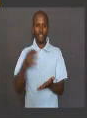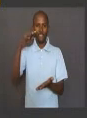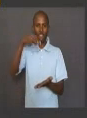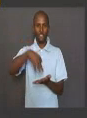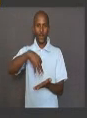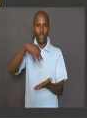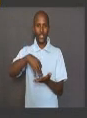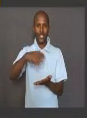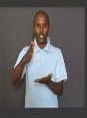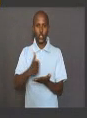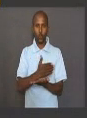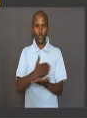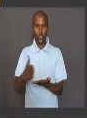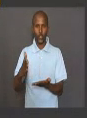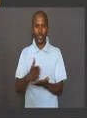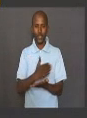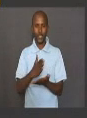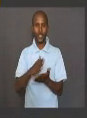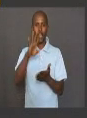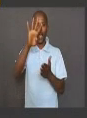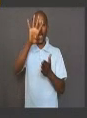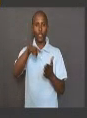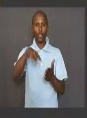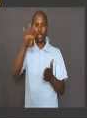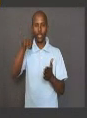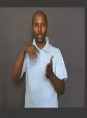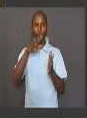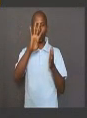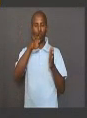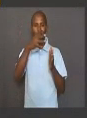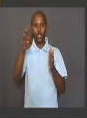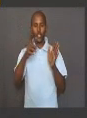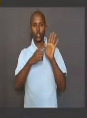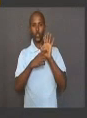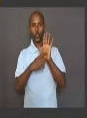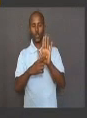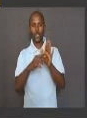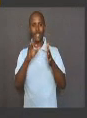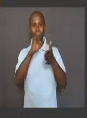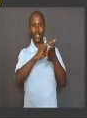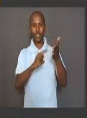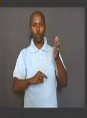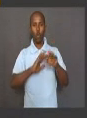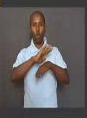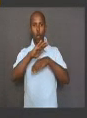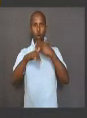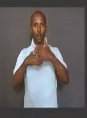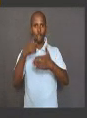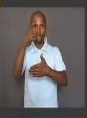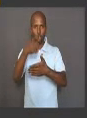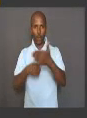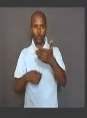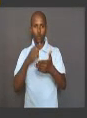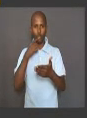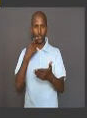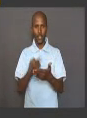Frequency distribution is a table which shows a list of all values of